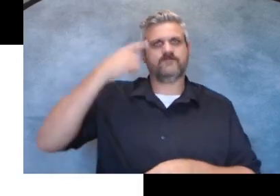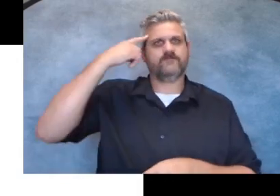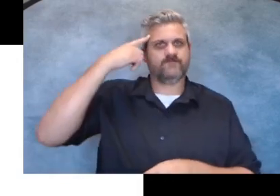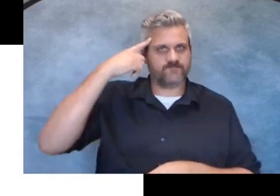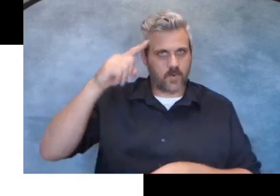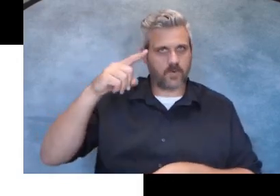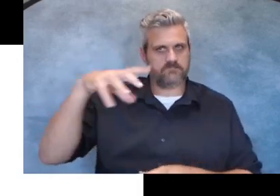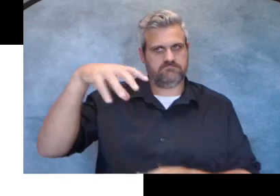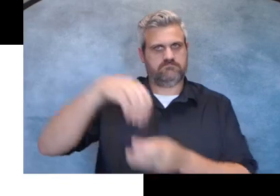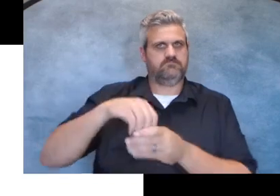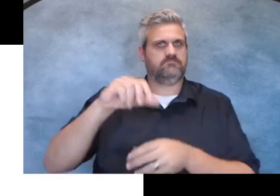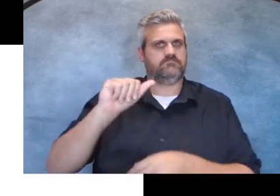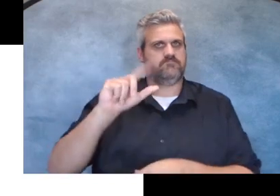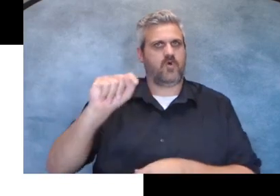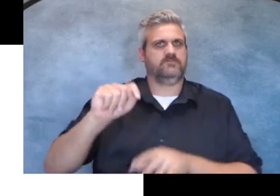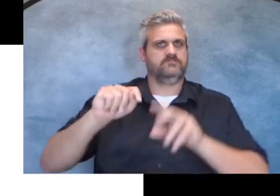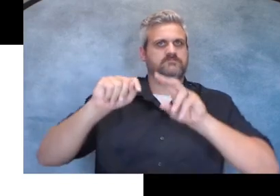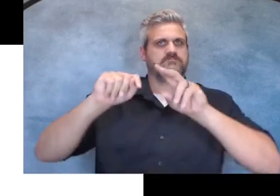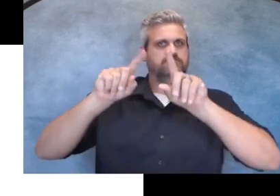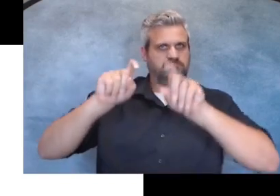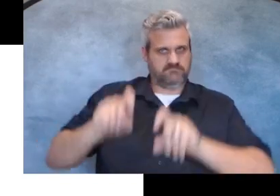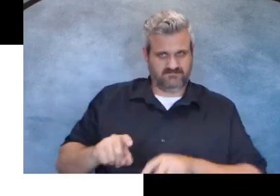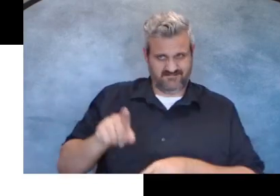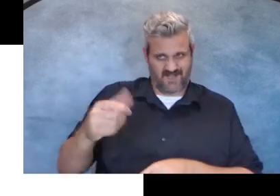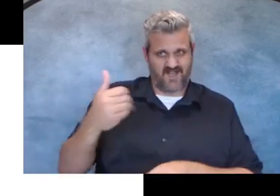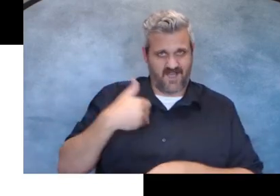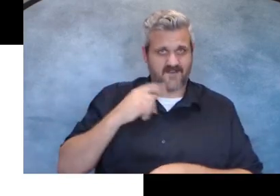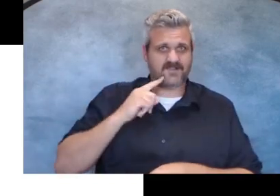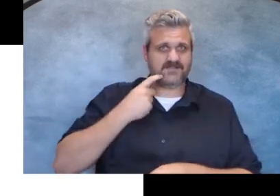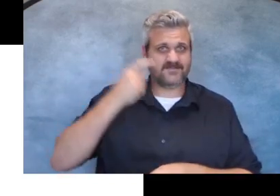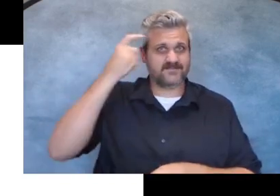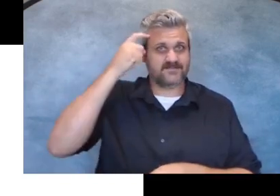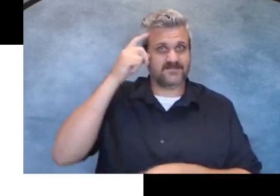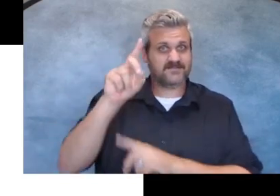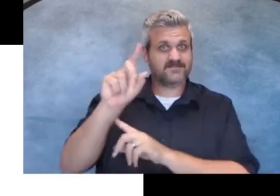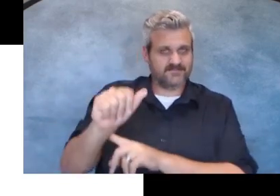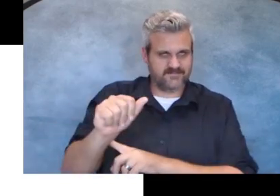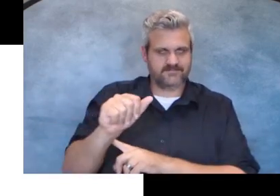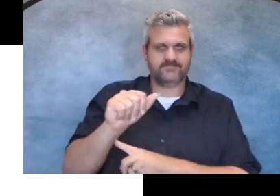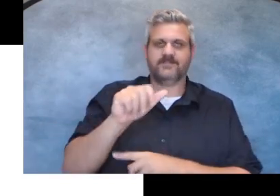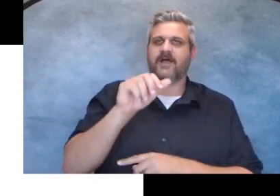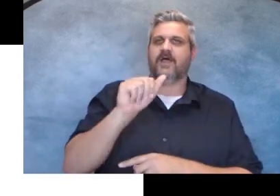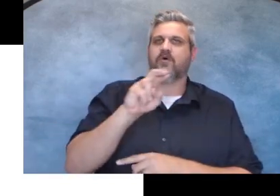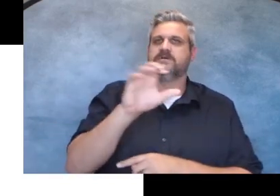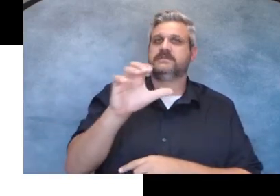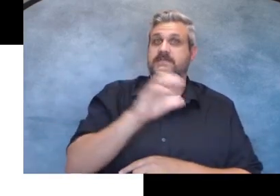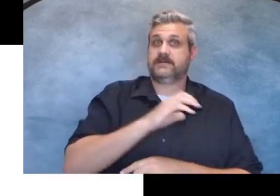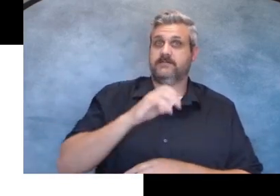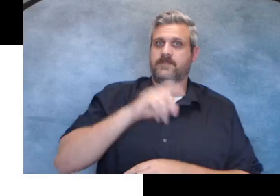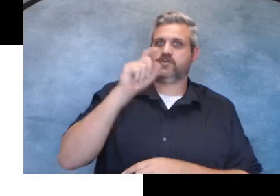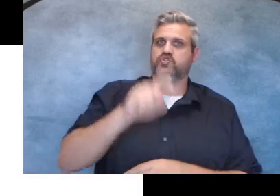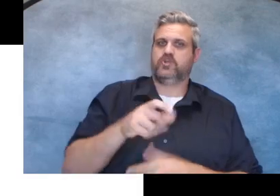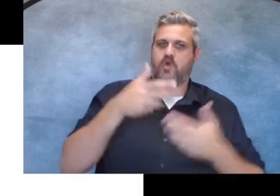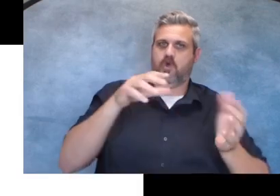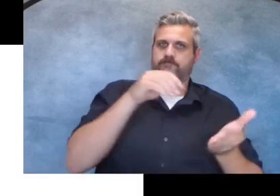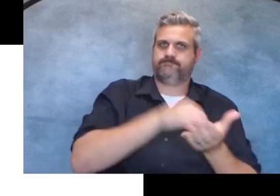assessment and that the student has a significant cognitive disability, the ARC should have